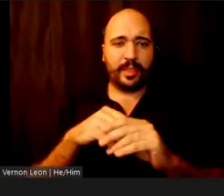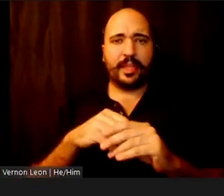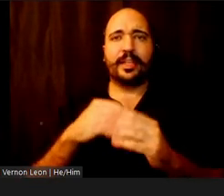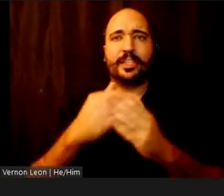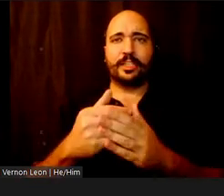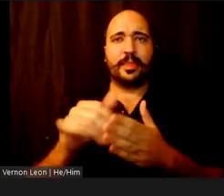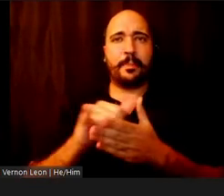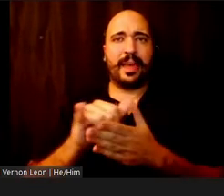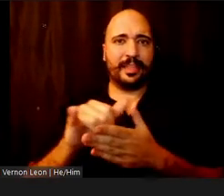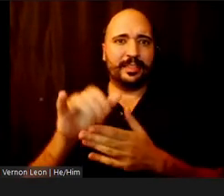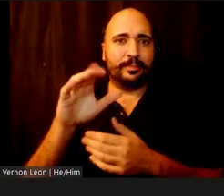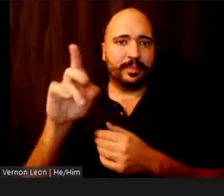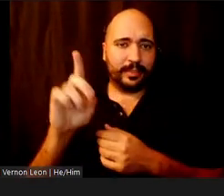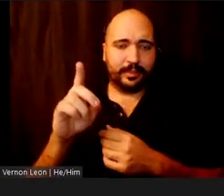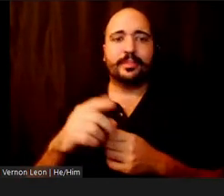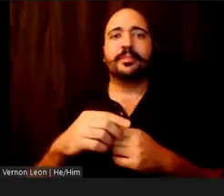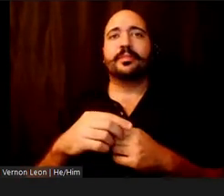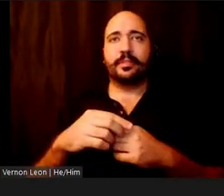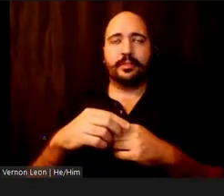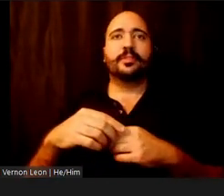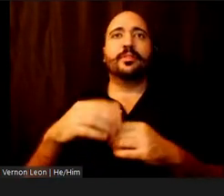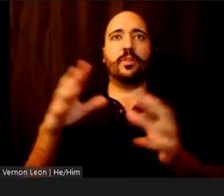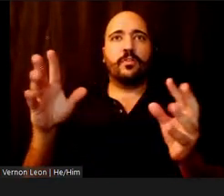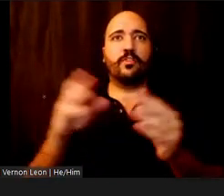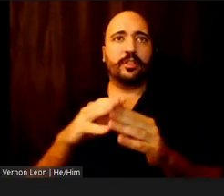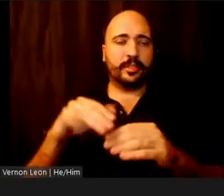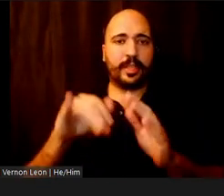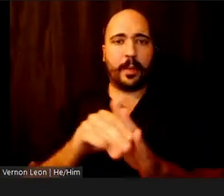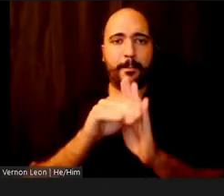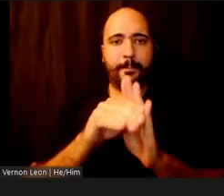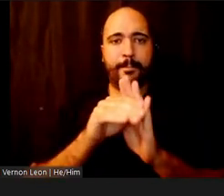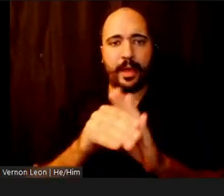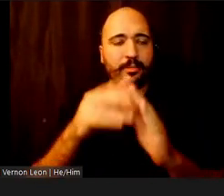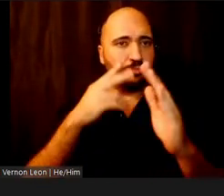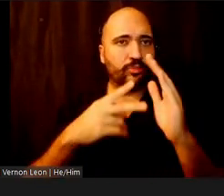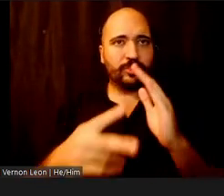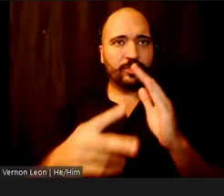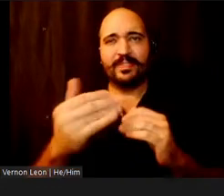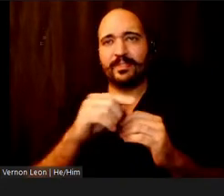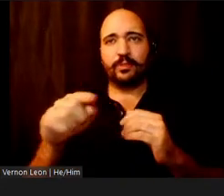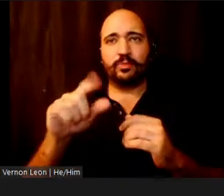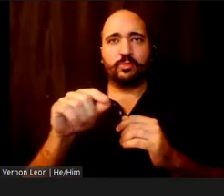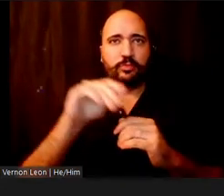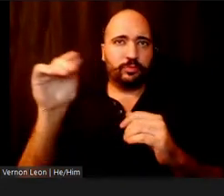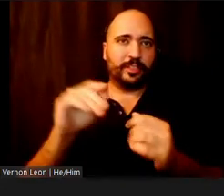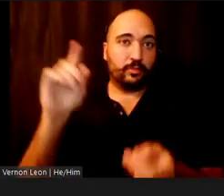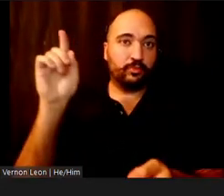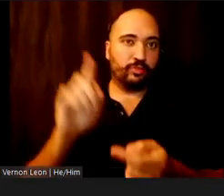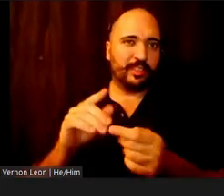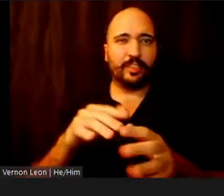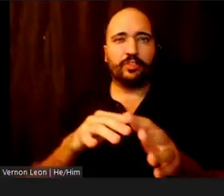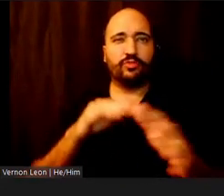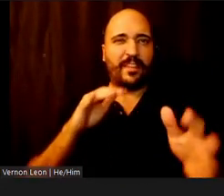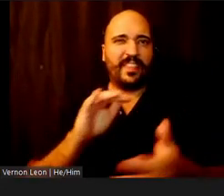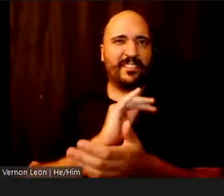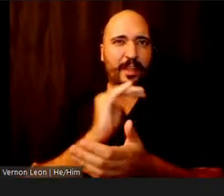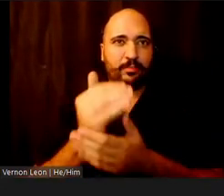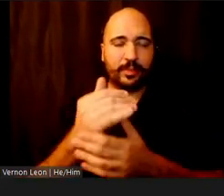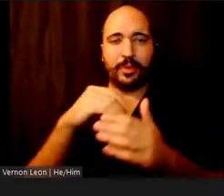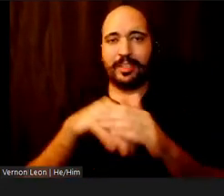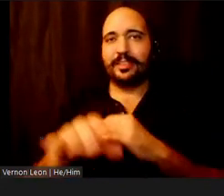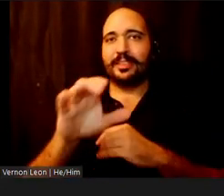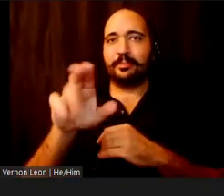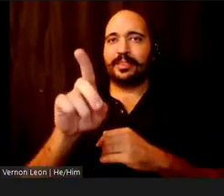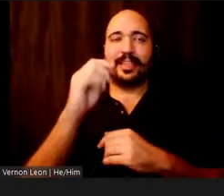Overall, and depending upon scenario, our modeling predicts a 15-20% reduction in traffic volumes that would enter the Manhattan Central Business District